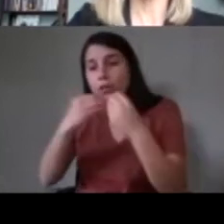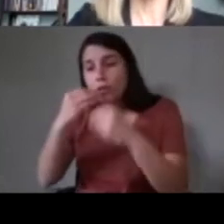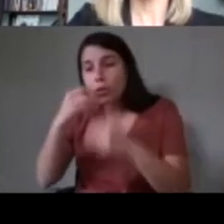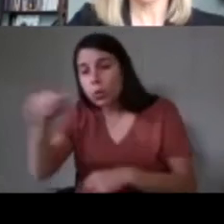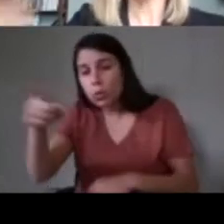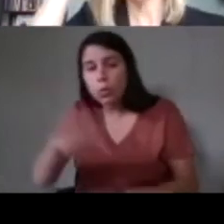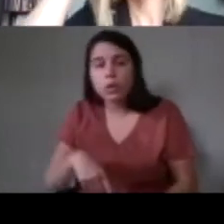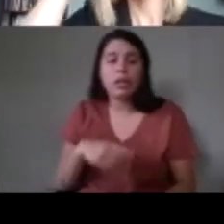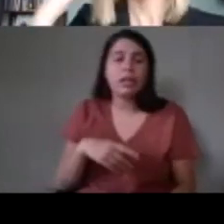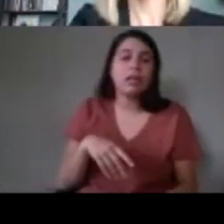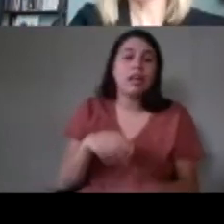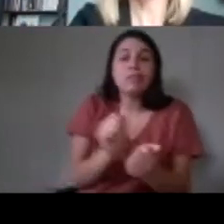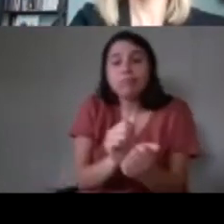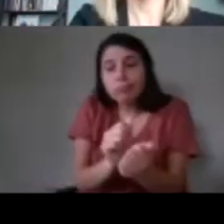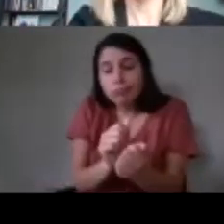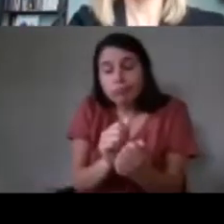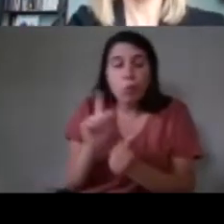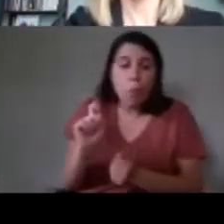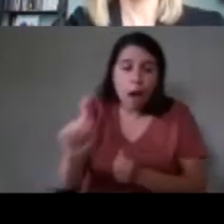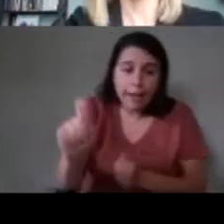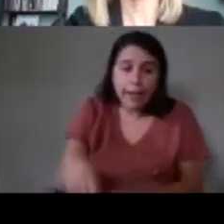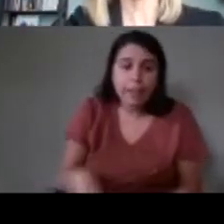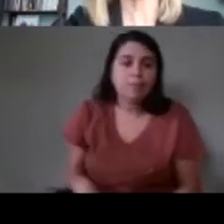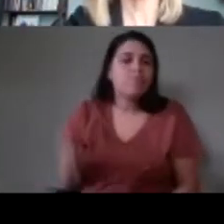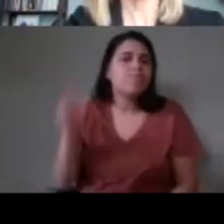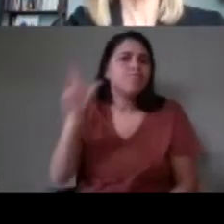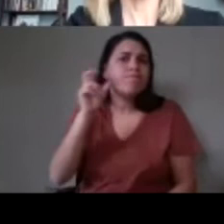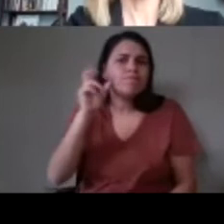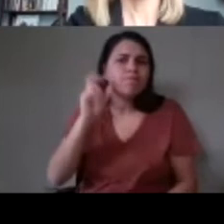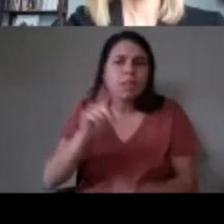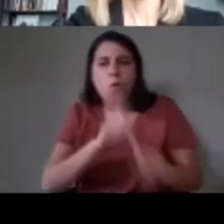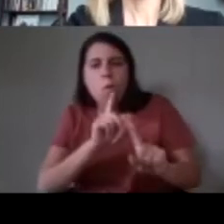orders from staff, and standing in line for medication.